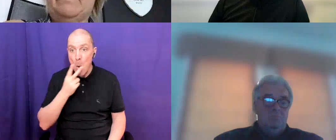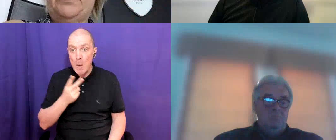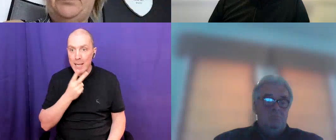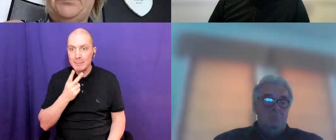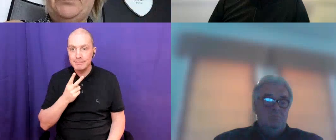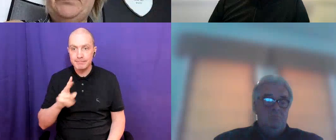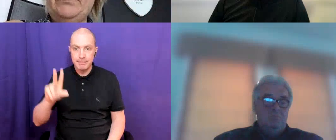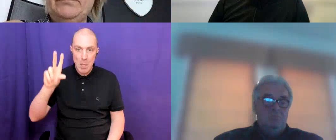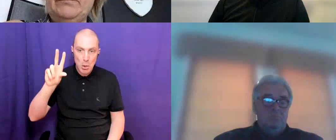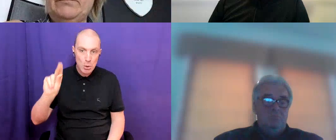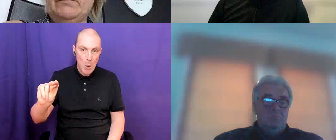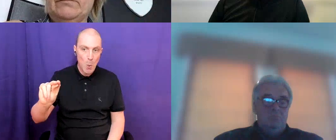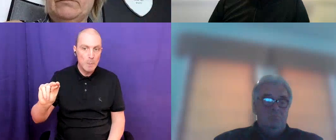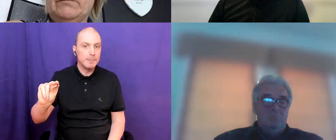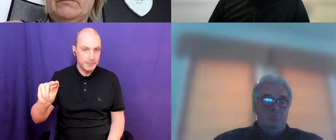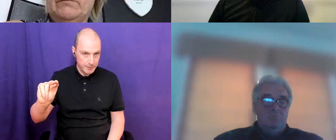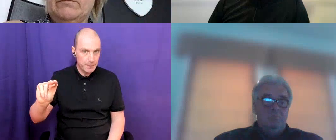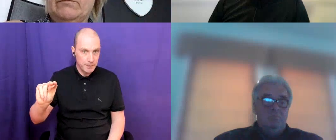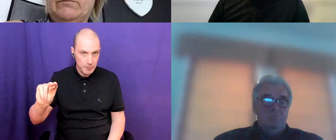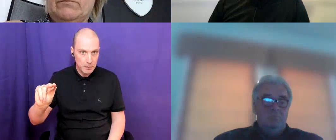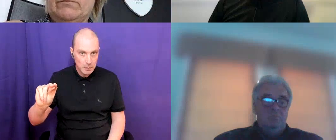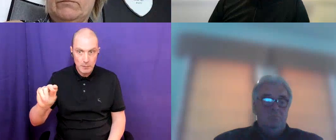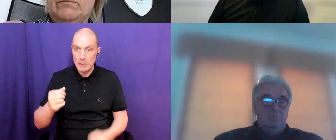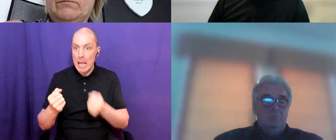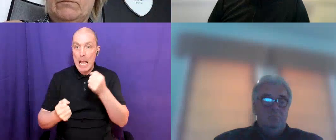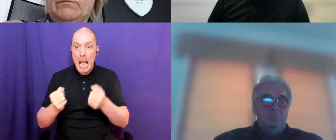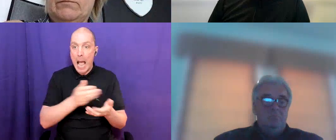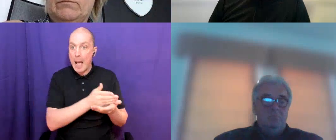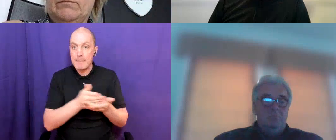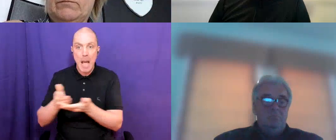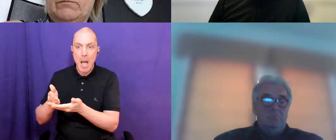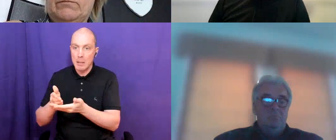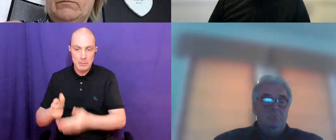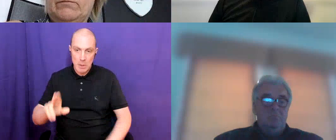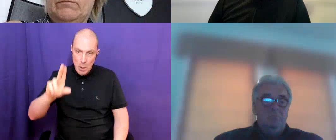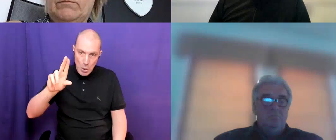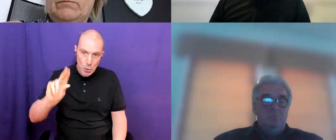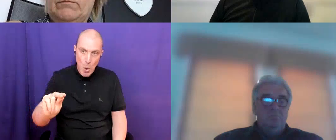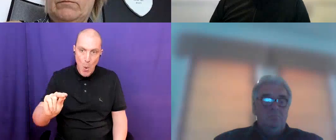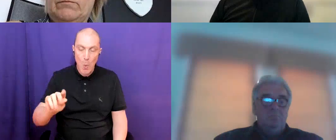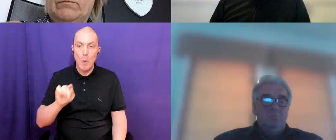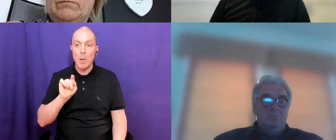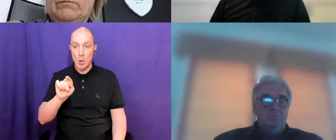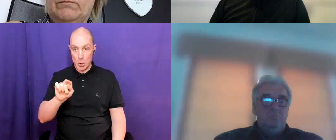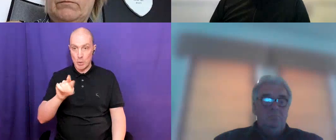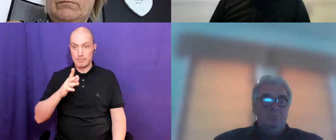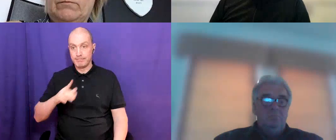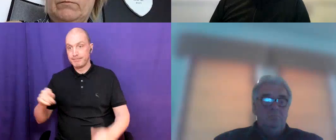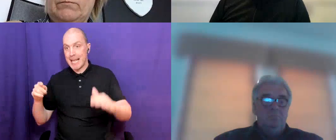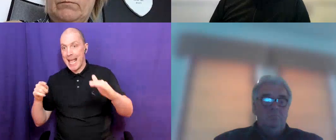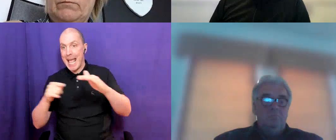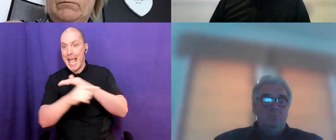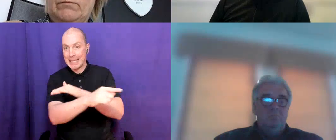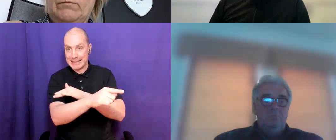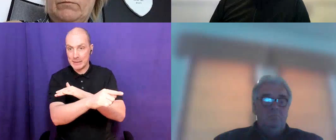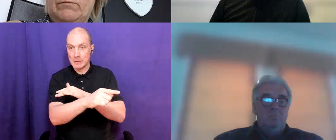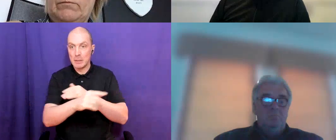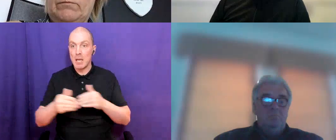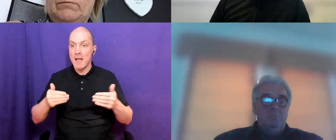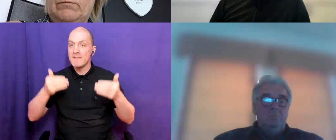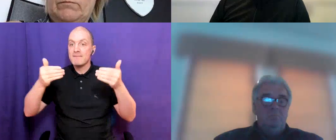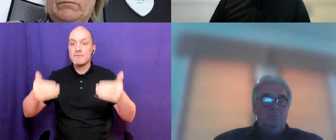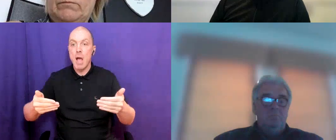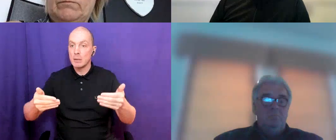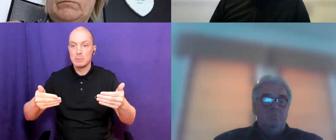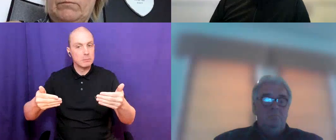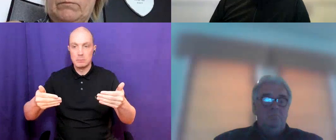grounds of the count venues. That includes the car parks. Instead, smokers will be expected to exit the site and avoid gathering in front of the building or